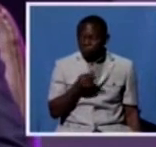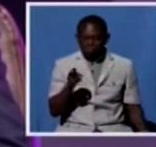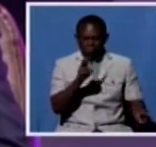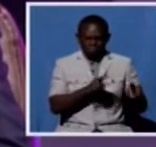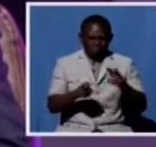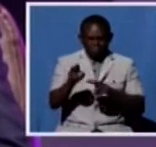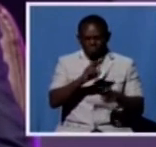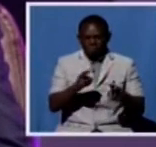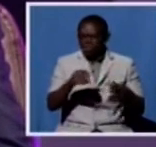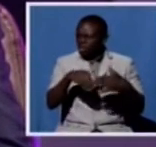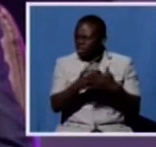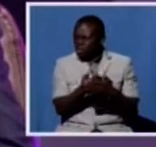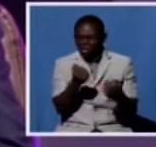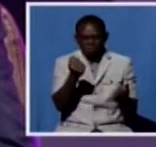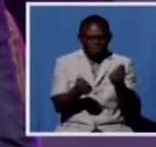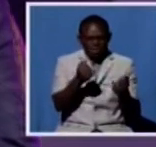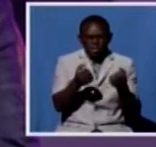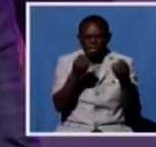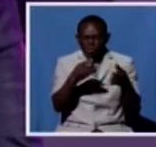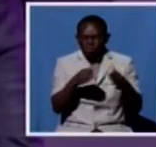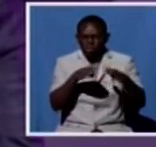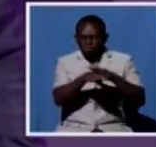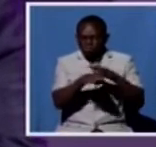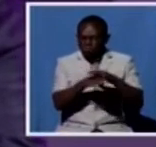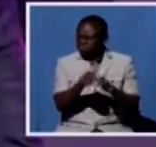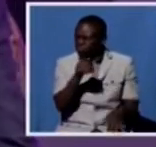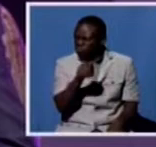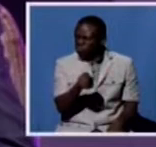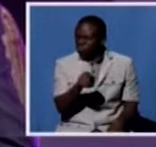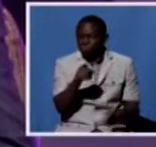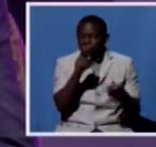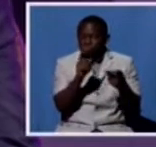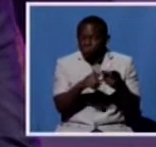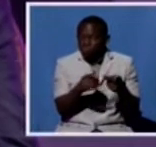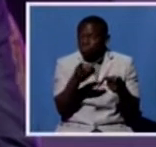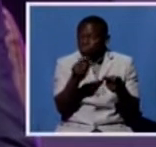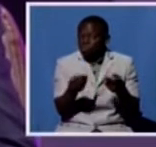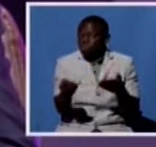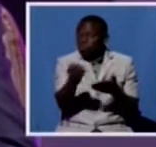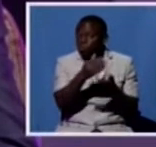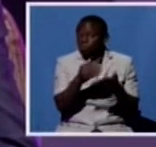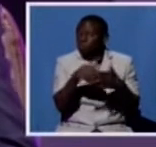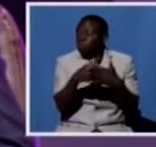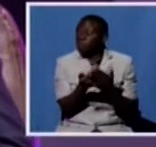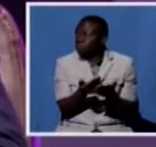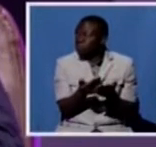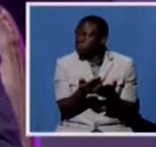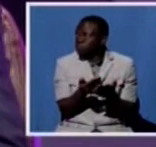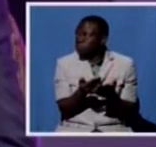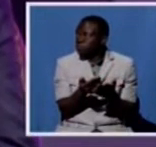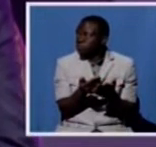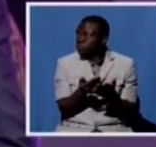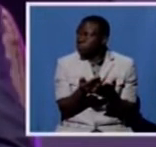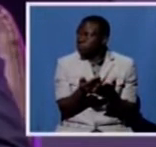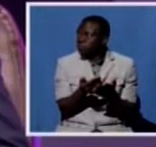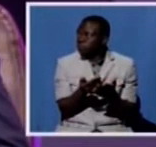generating vehicles. Because you can go and place a toll station at a place where you have, say, 1,000 vehicles, and